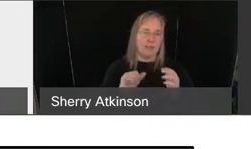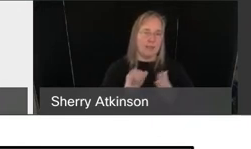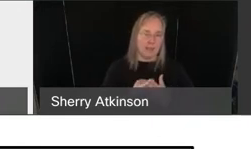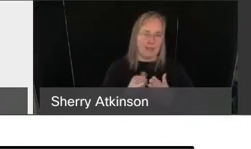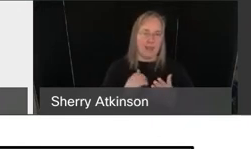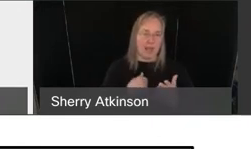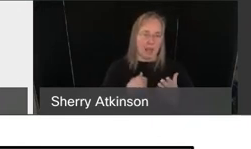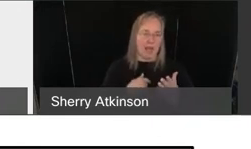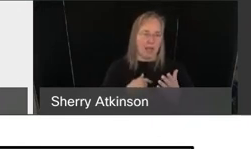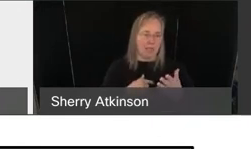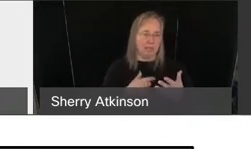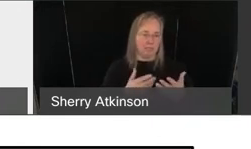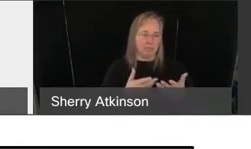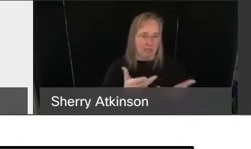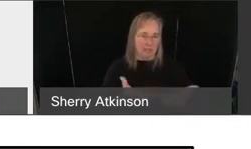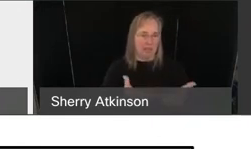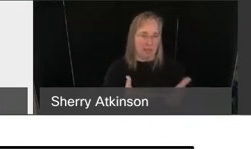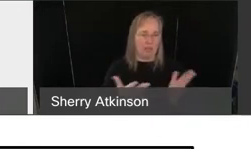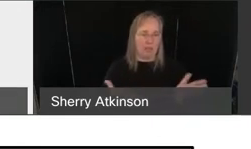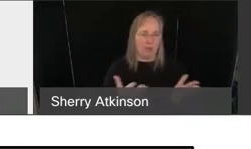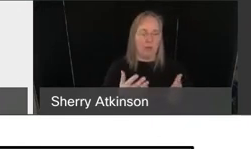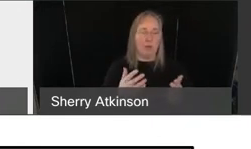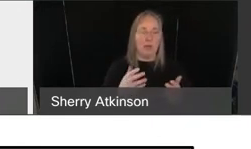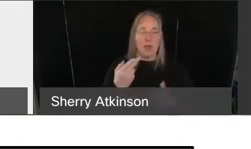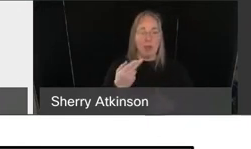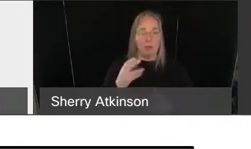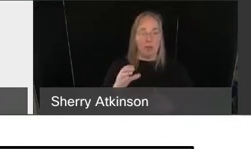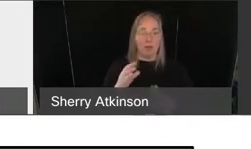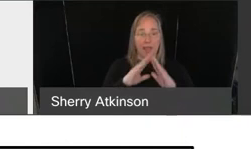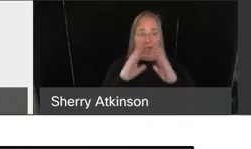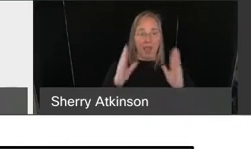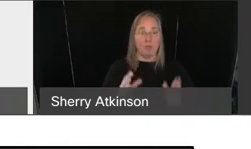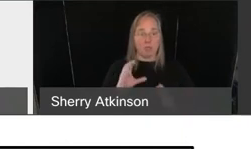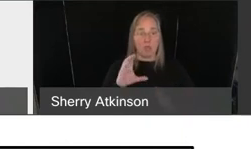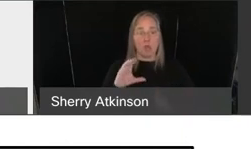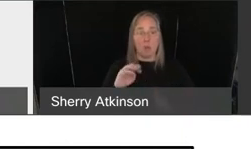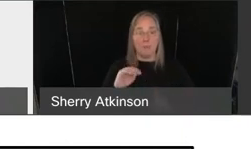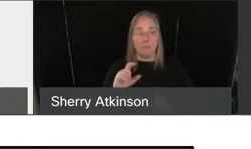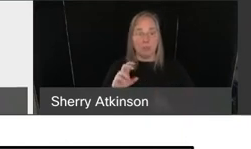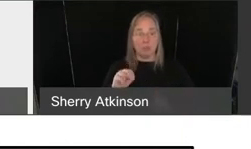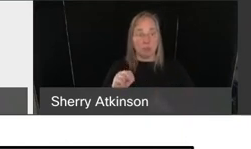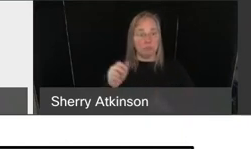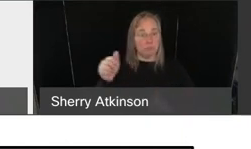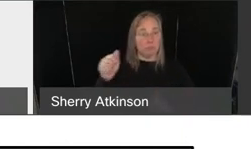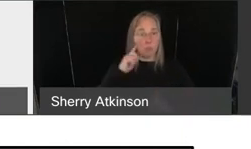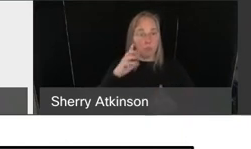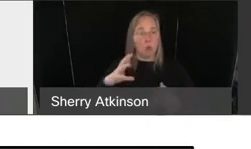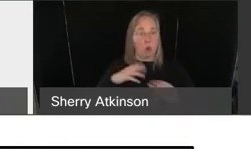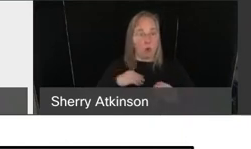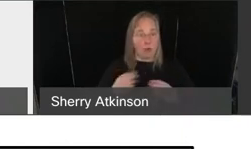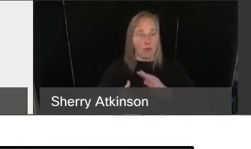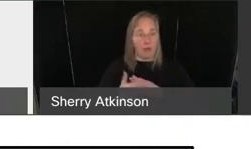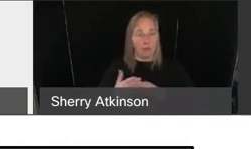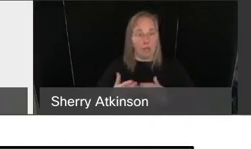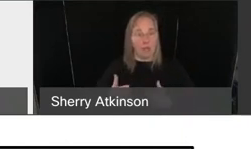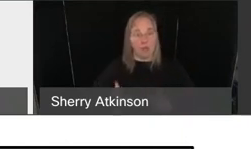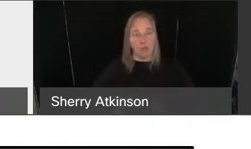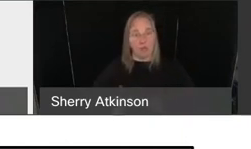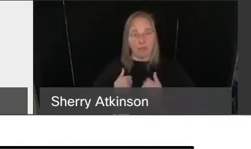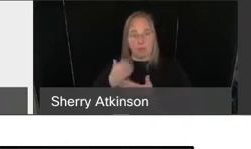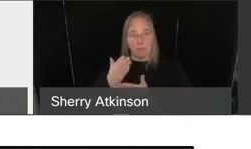out before you. The Howard County Housing Commission would own and operate the residential portion of the